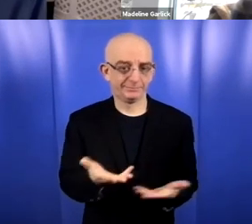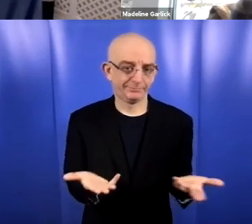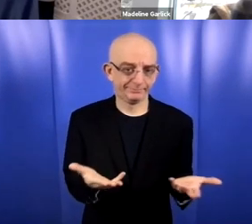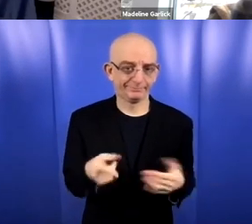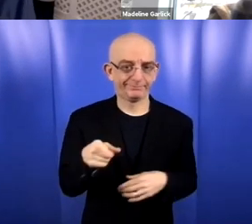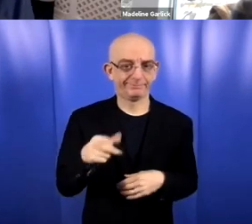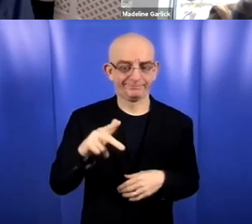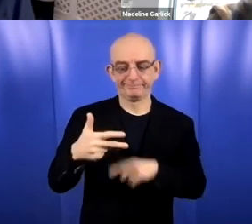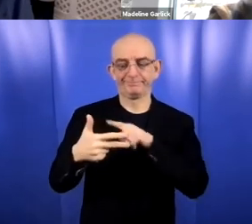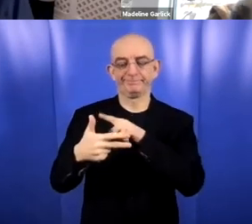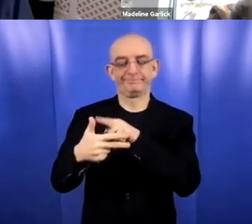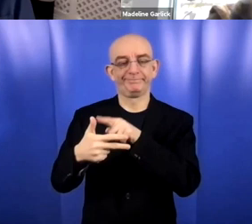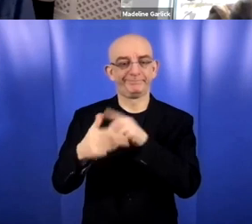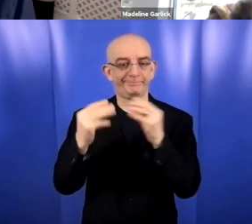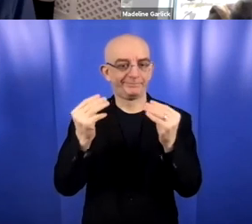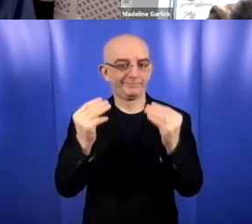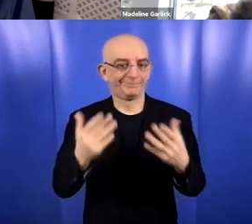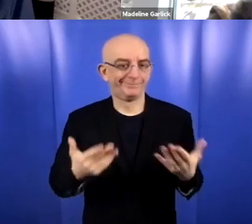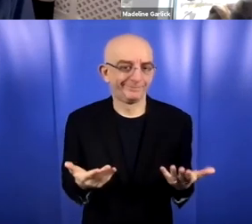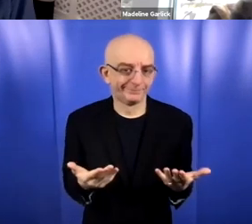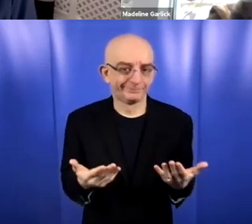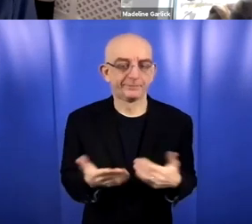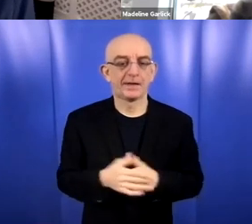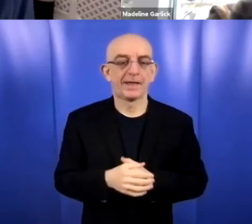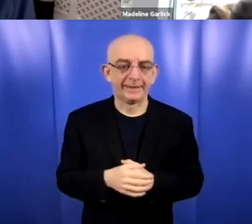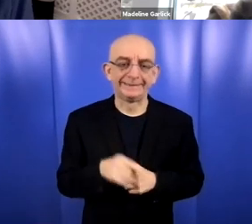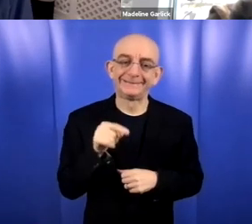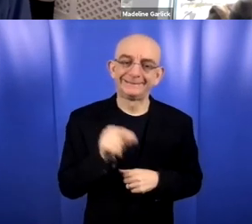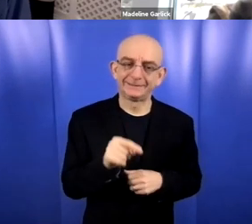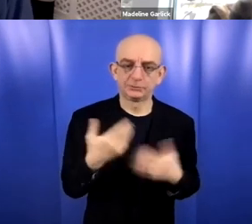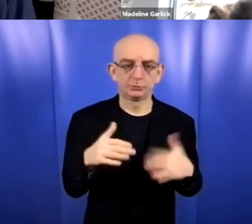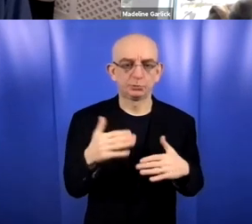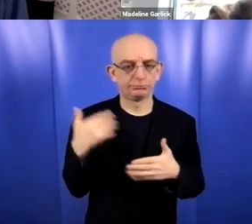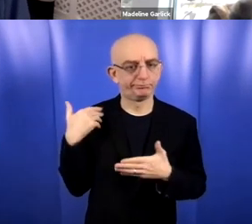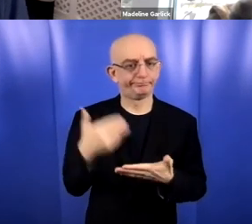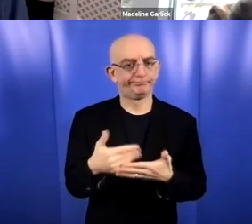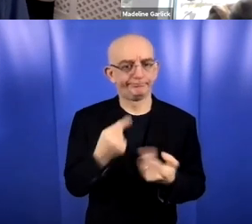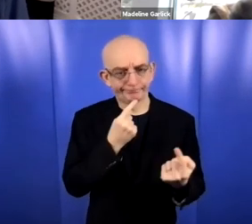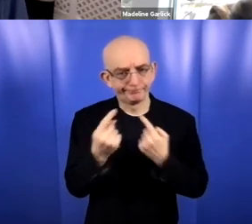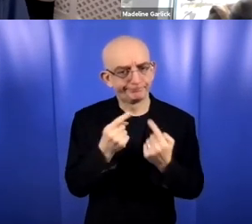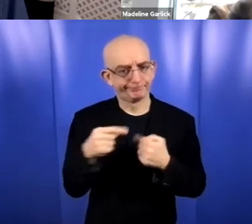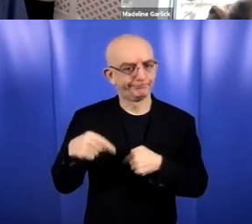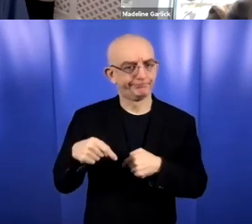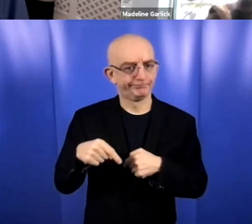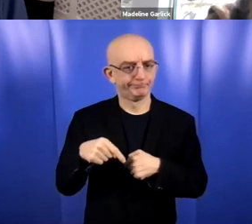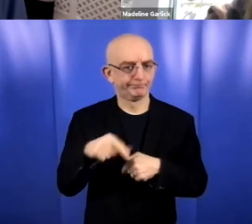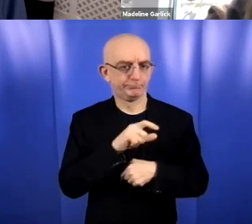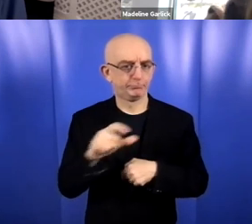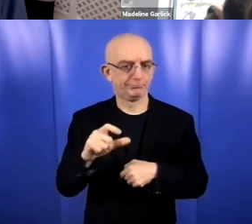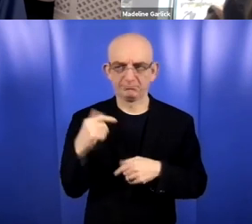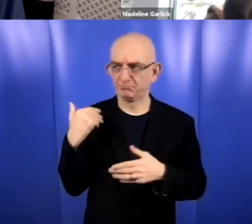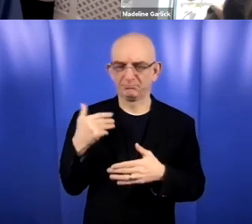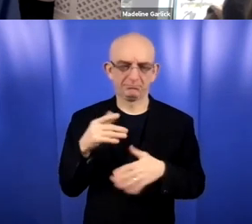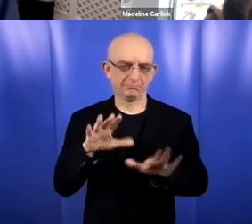is trying to improve that figure. UNHCR has the Aiming Higher initiative currently